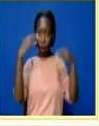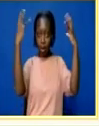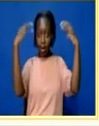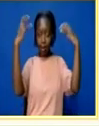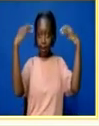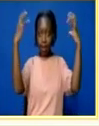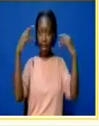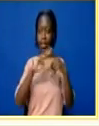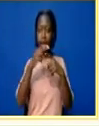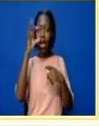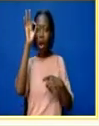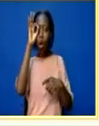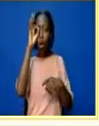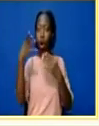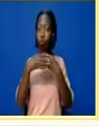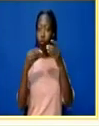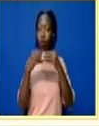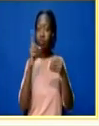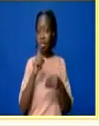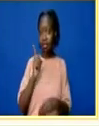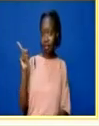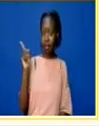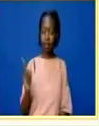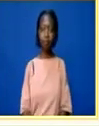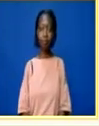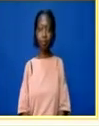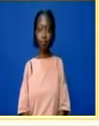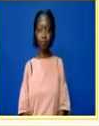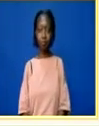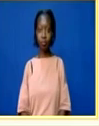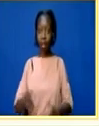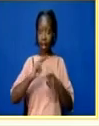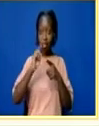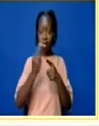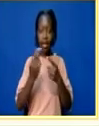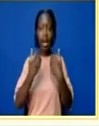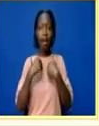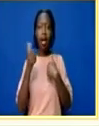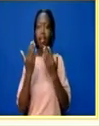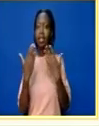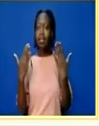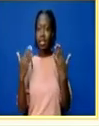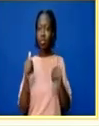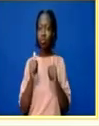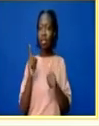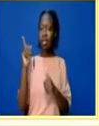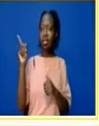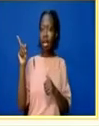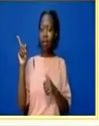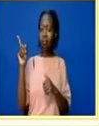formed. You see the hole? Yes. There is a hole that has been formed. Yes. Then there are particles that are up in the